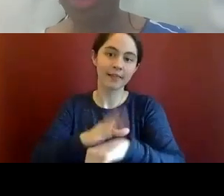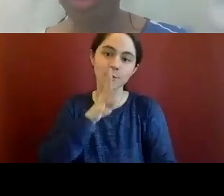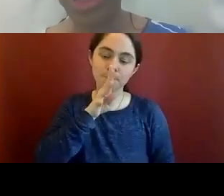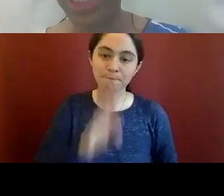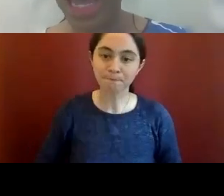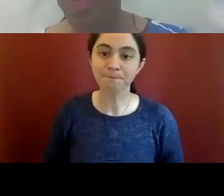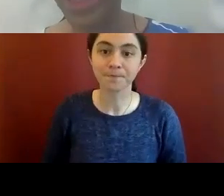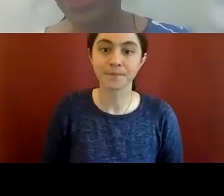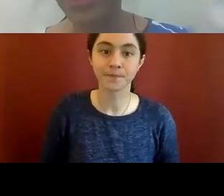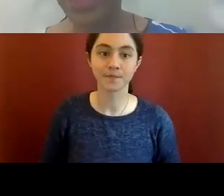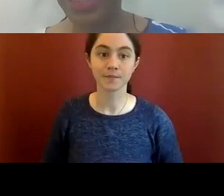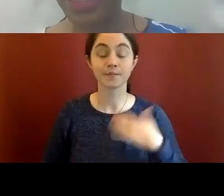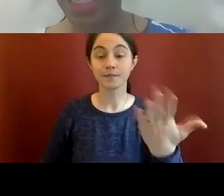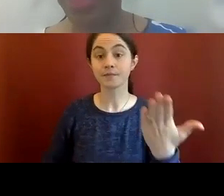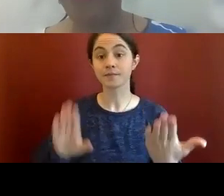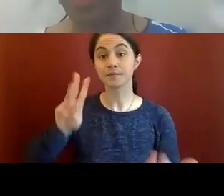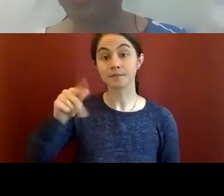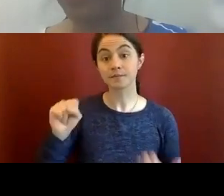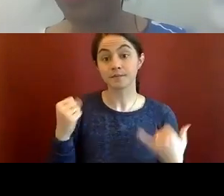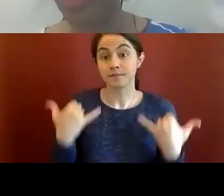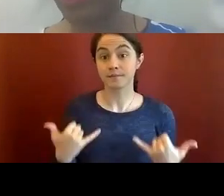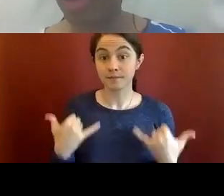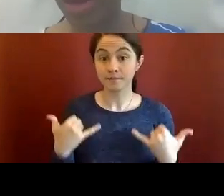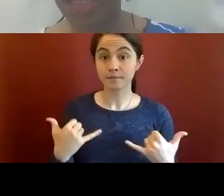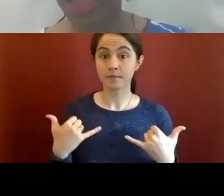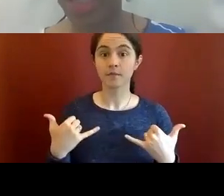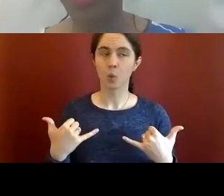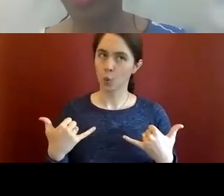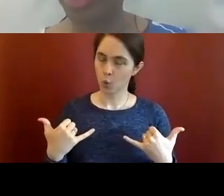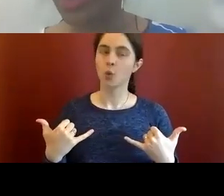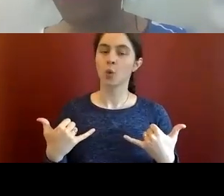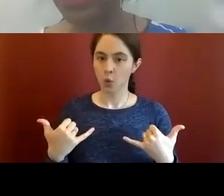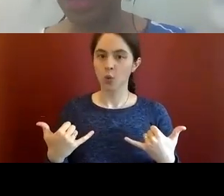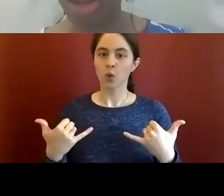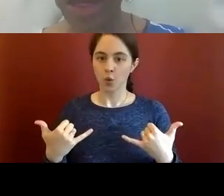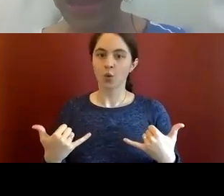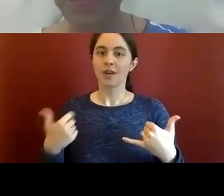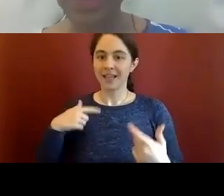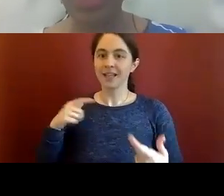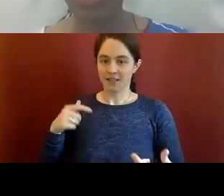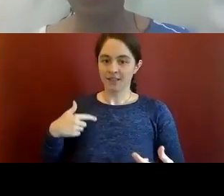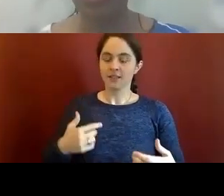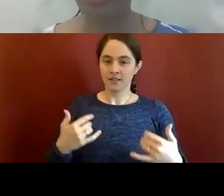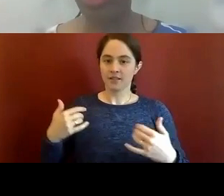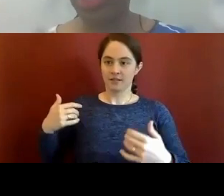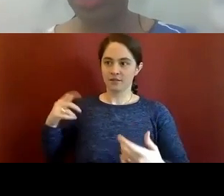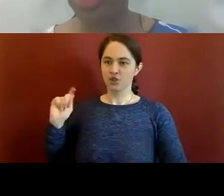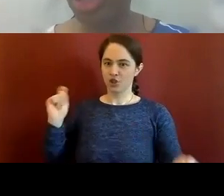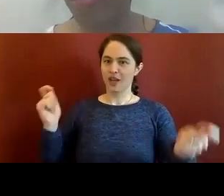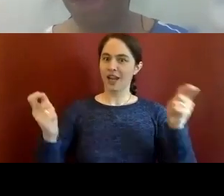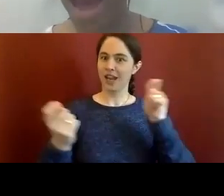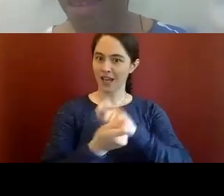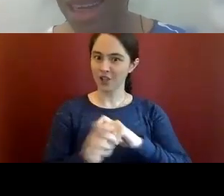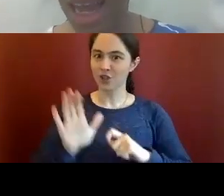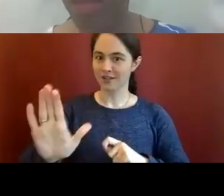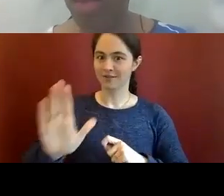Public Schools right now is in a very pivotal moment in terms of its history. We are looking to shift